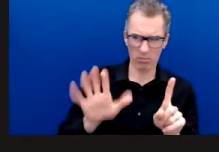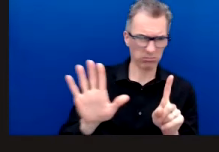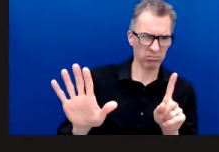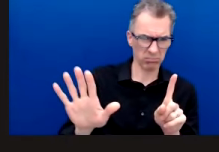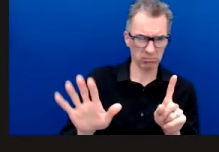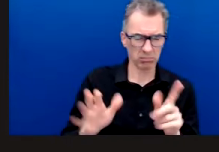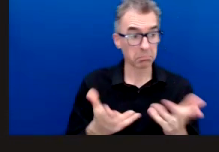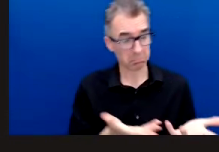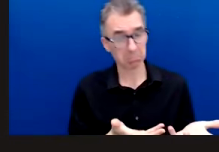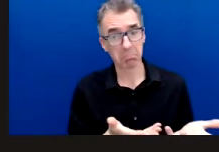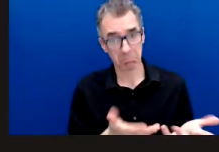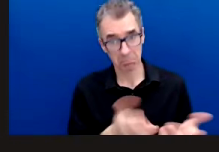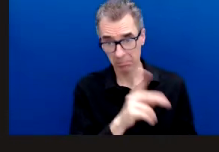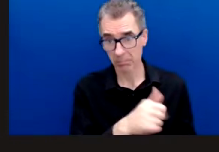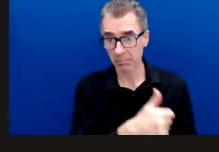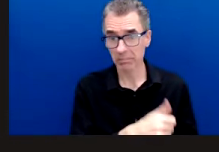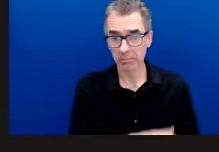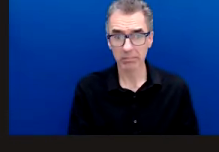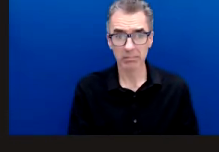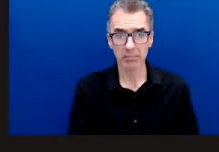Awesome, thank you. Thank you.